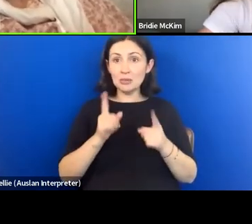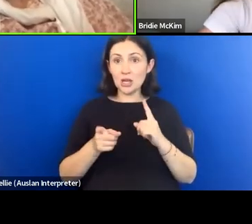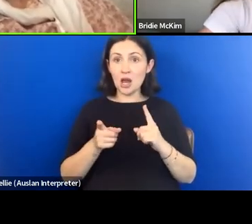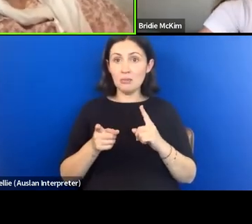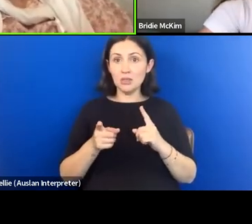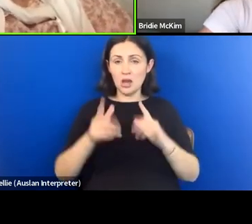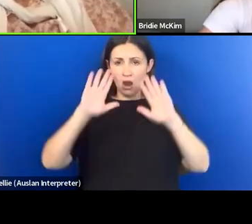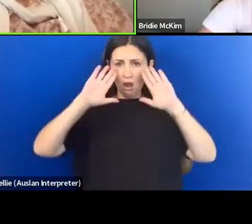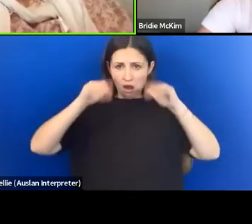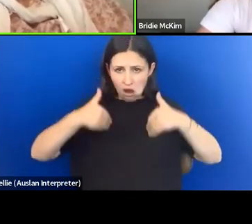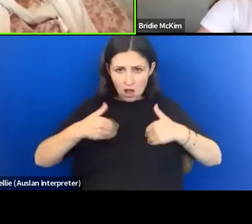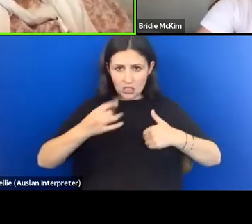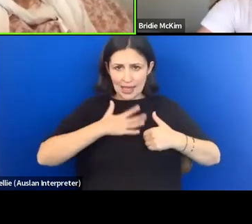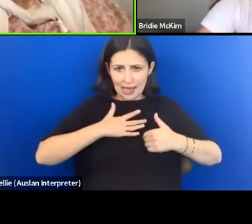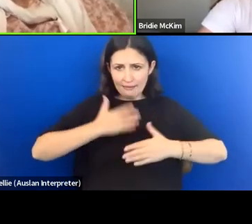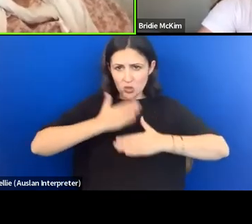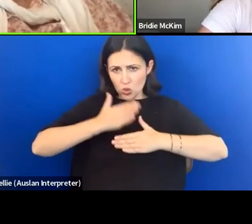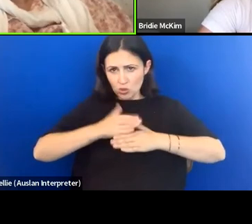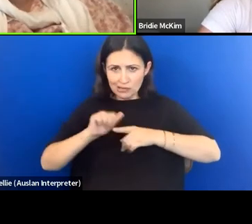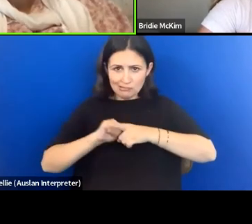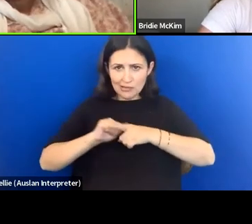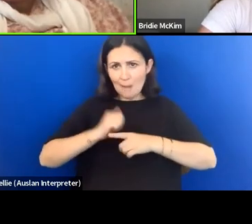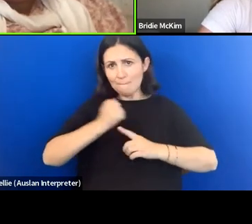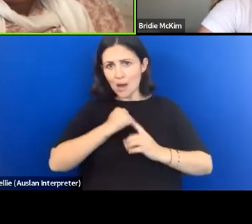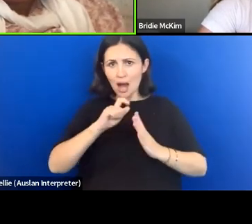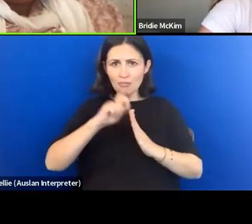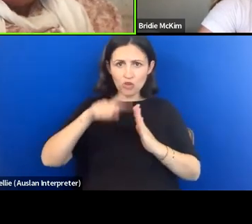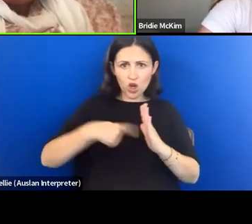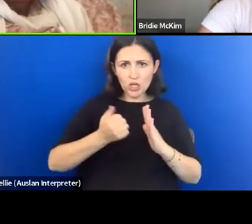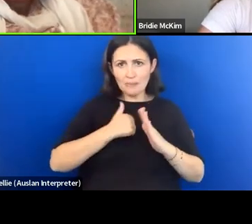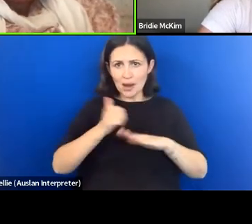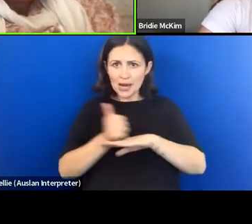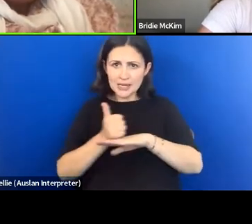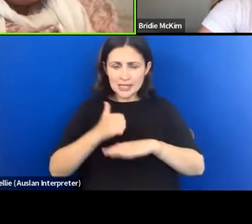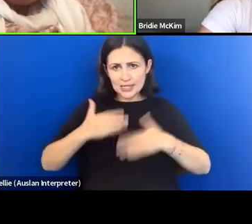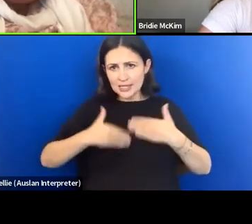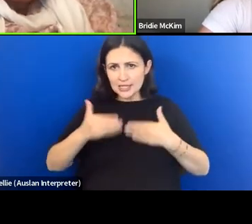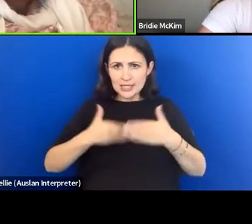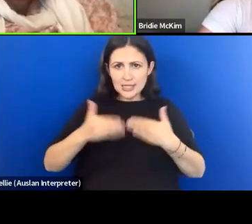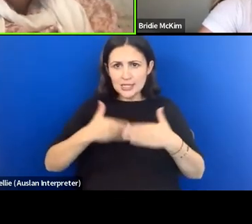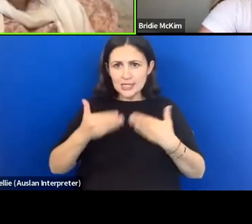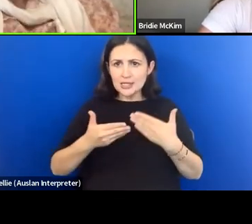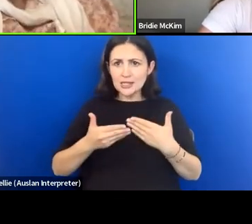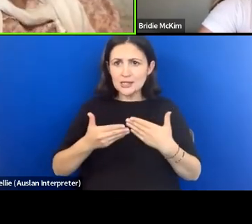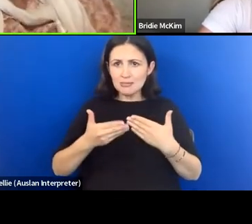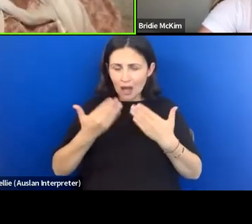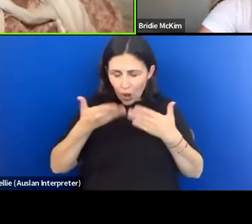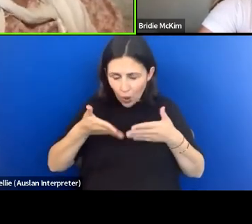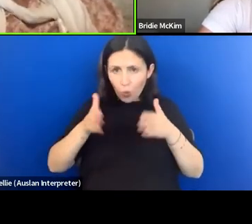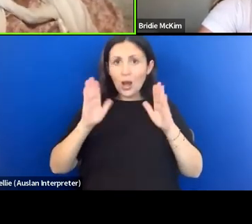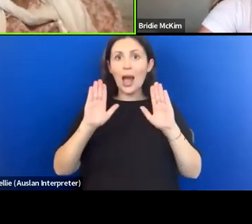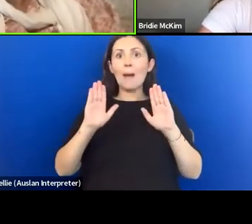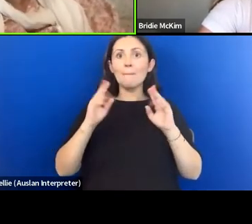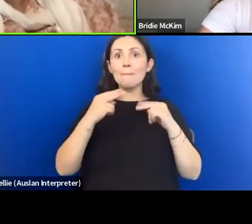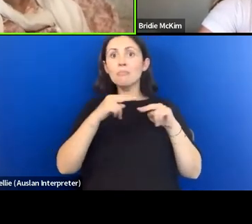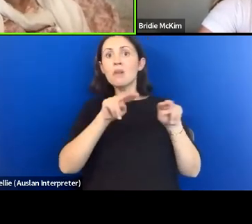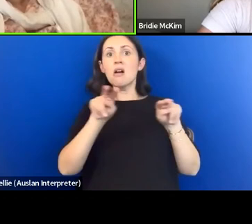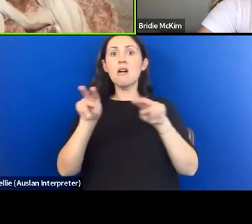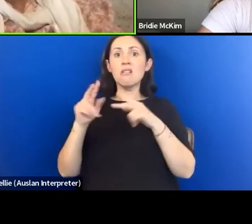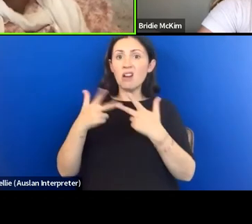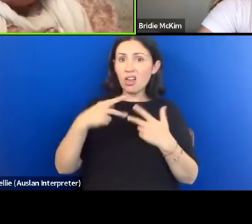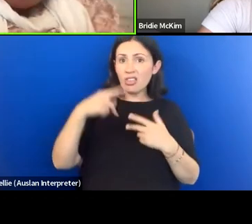I understand why this is, because we have to struggle so much for it. But I think we get